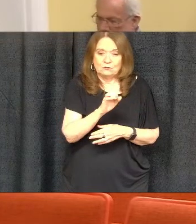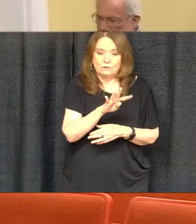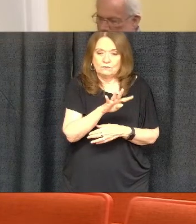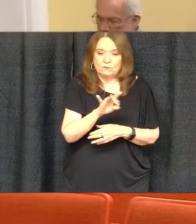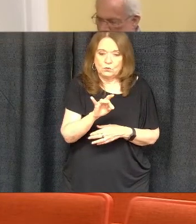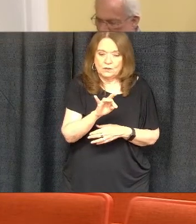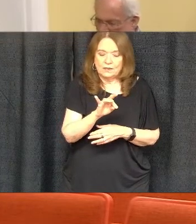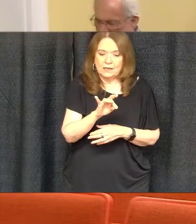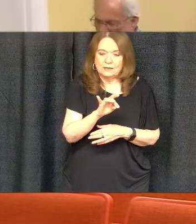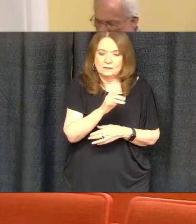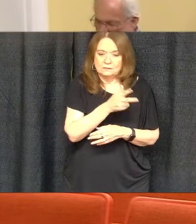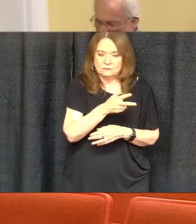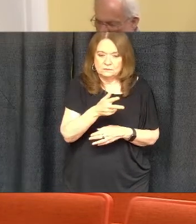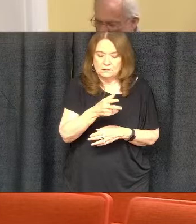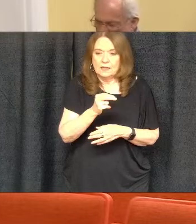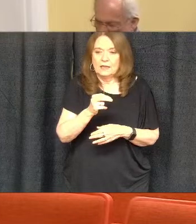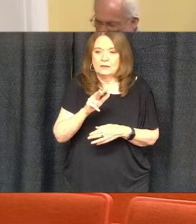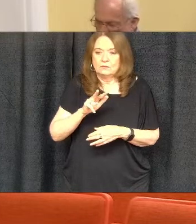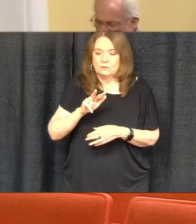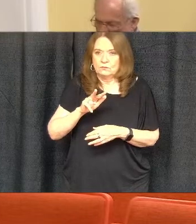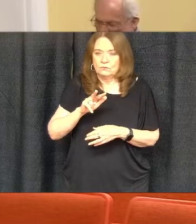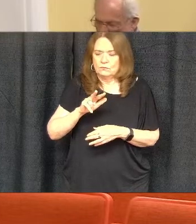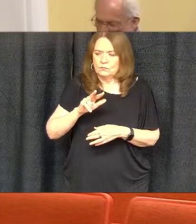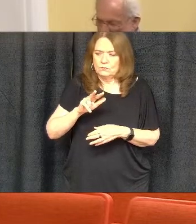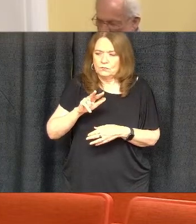spaces and 38 garage spaces.